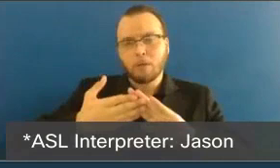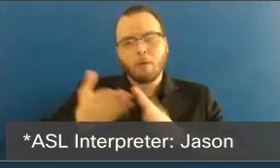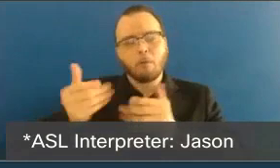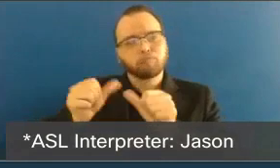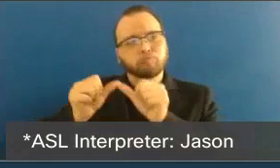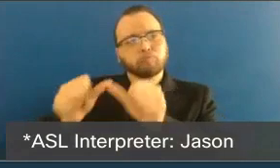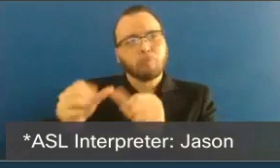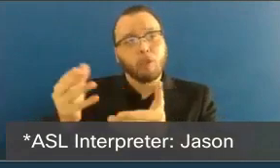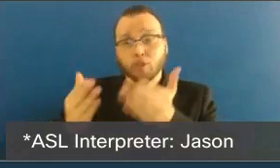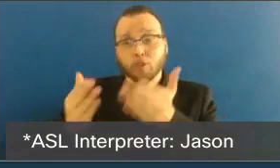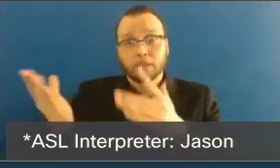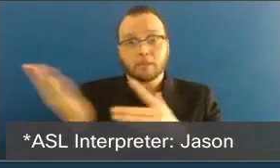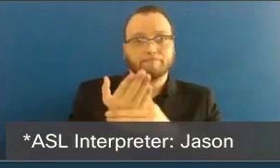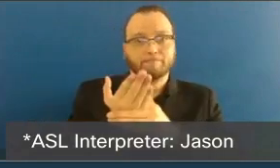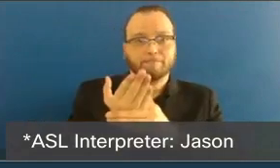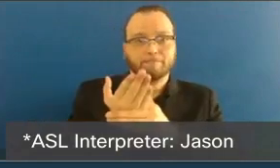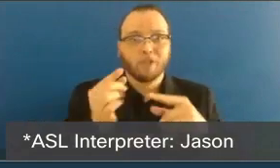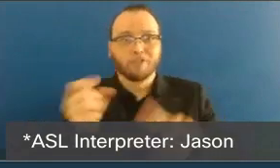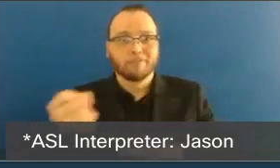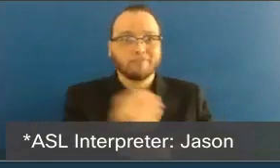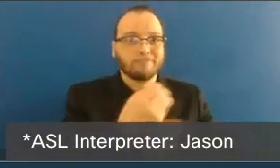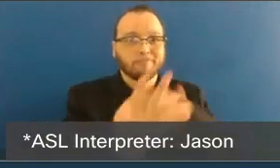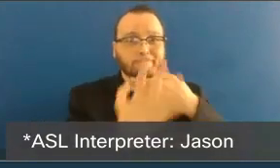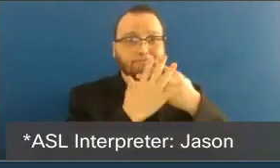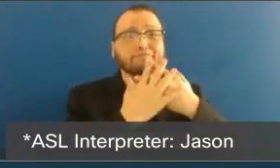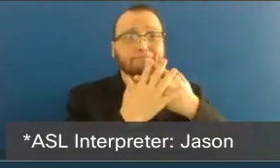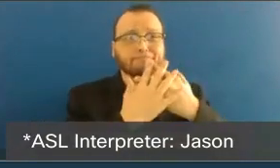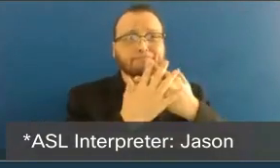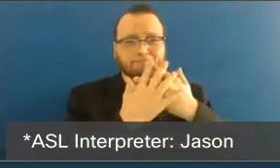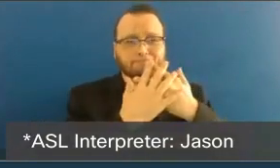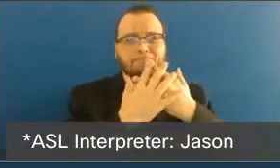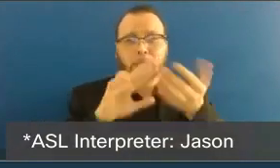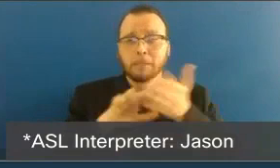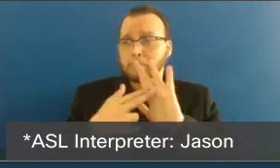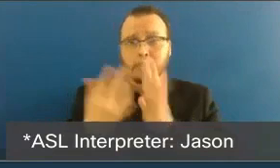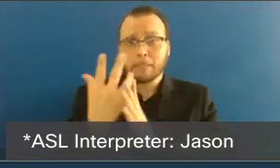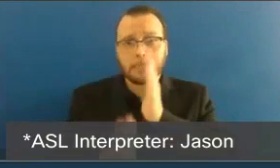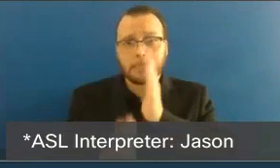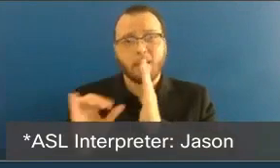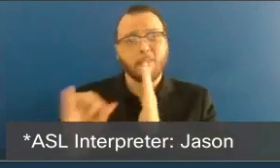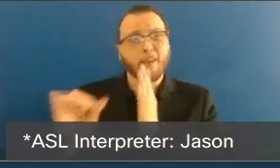be interrupted during incarceration, creating lapses in treatment and